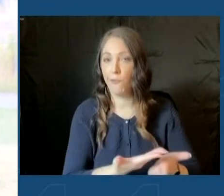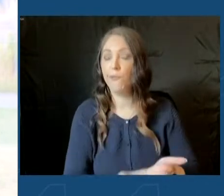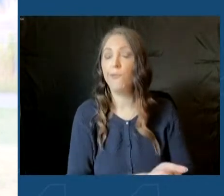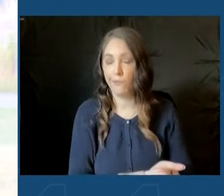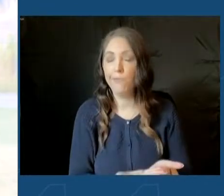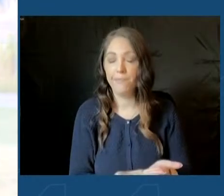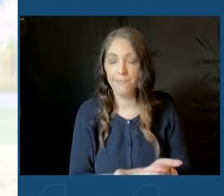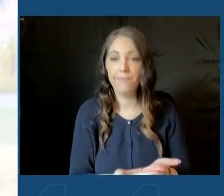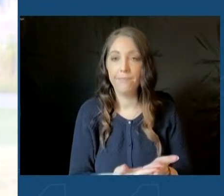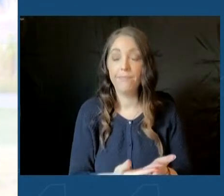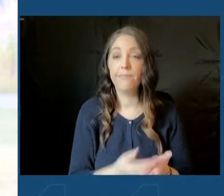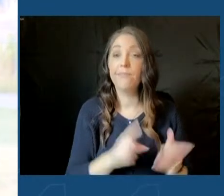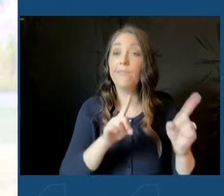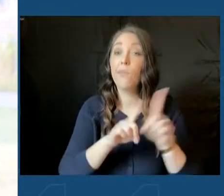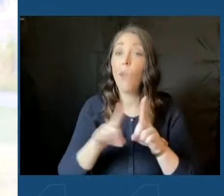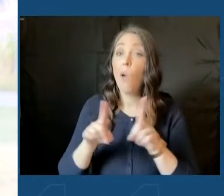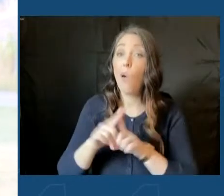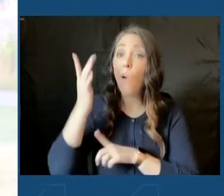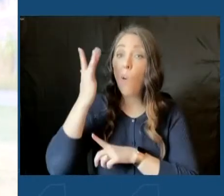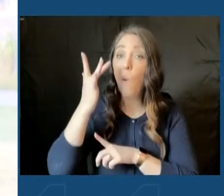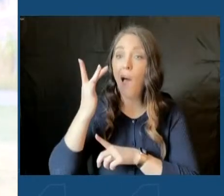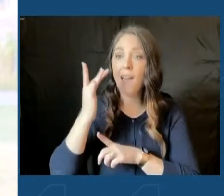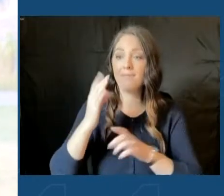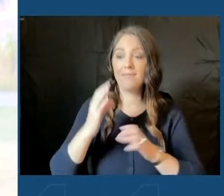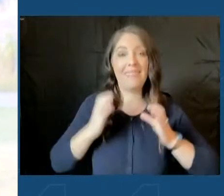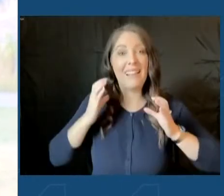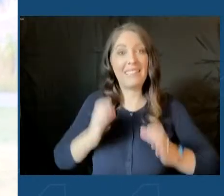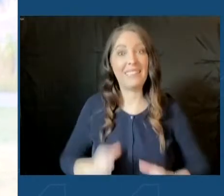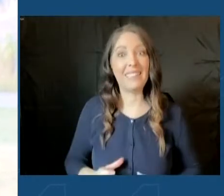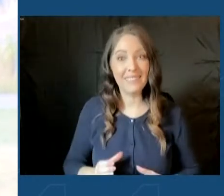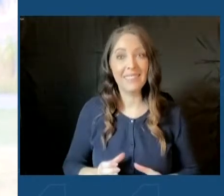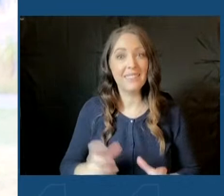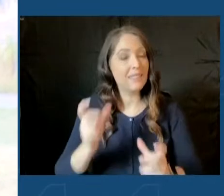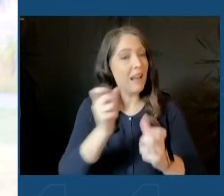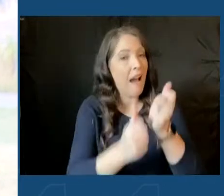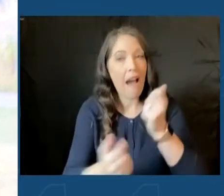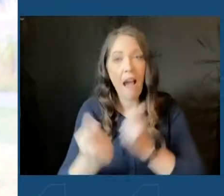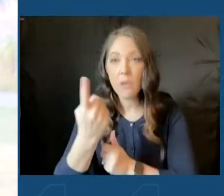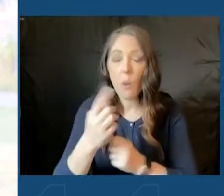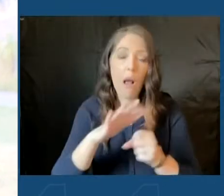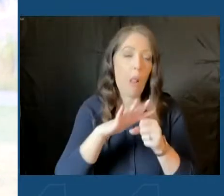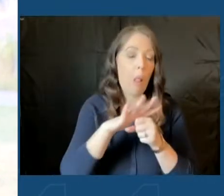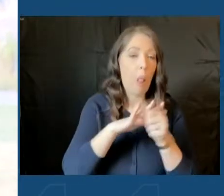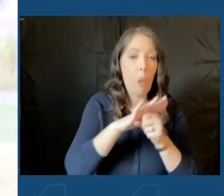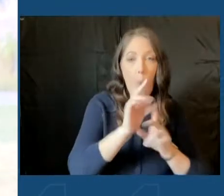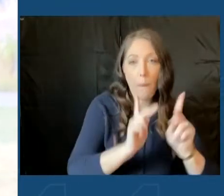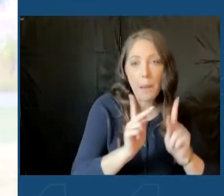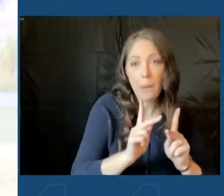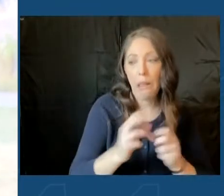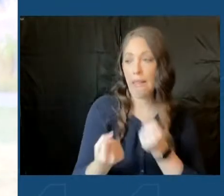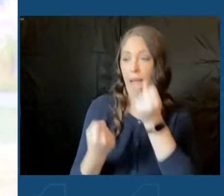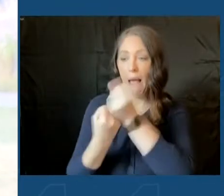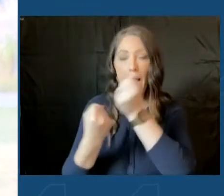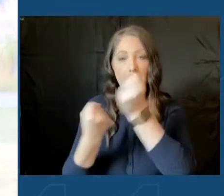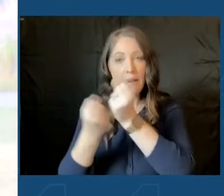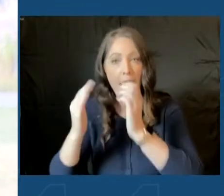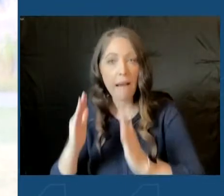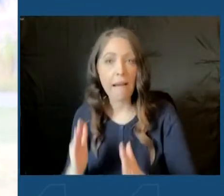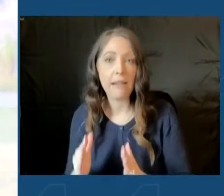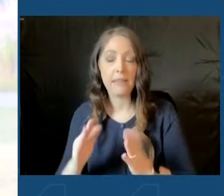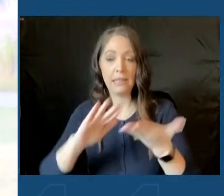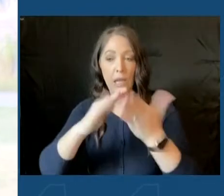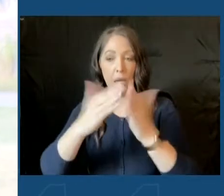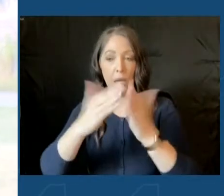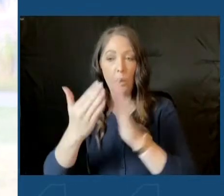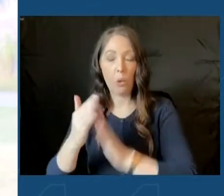it's also because of the great citizenry here. Everyone, locals, advocates, community members, the